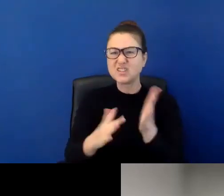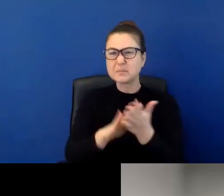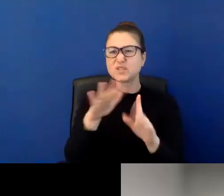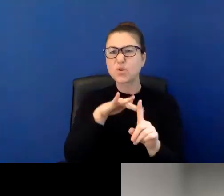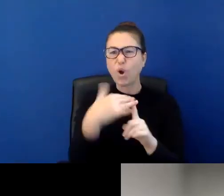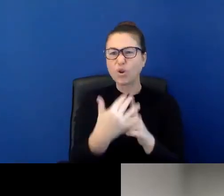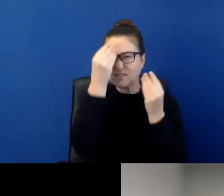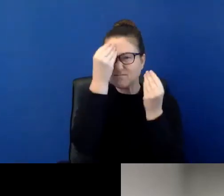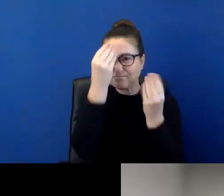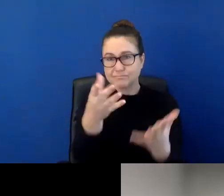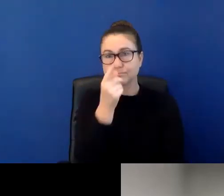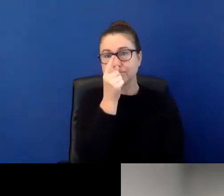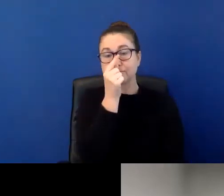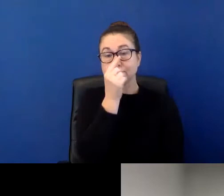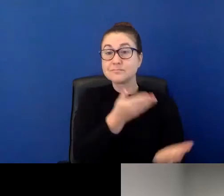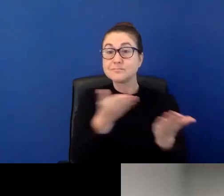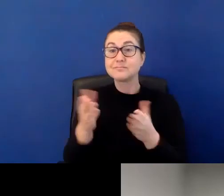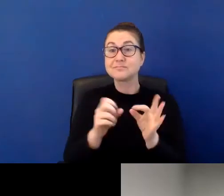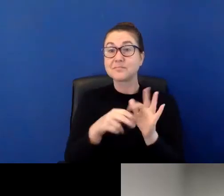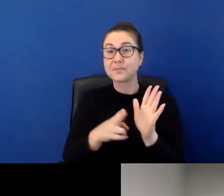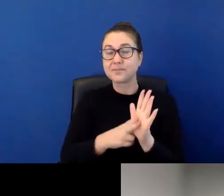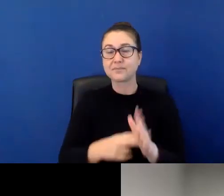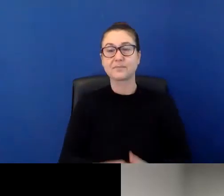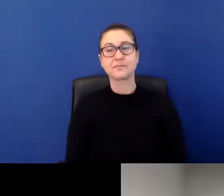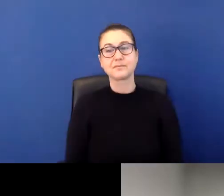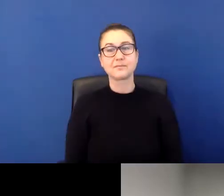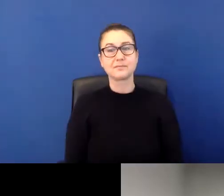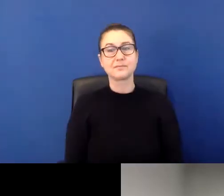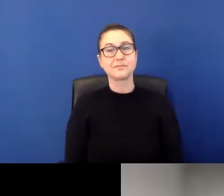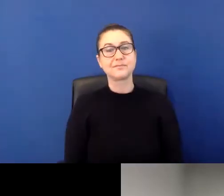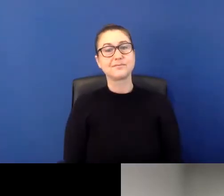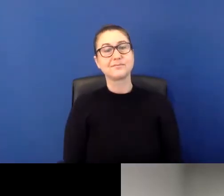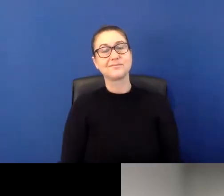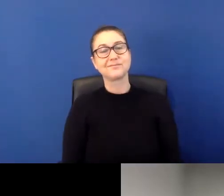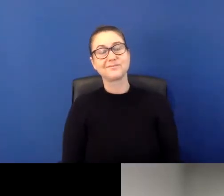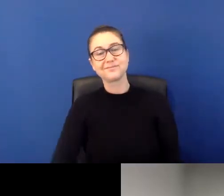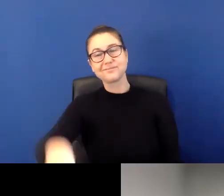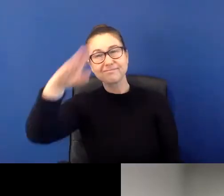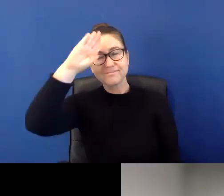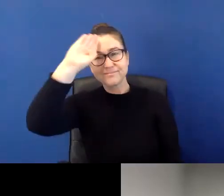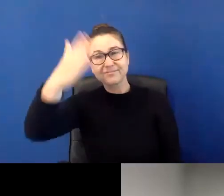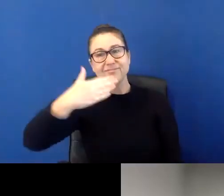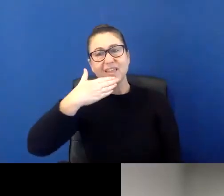for today's webinar. So over to you, Ben. Thank you very much, Ed. And